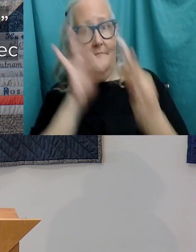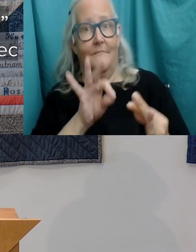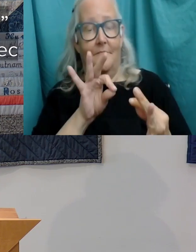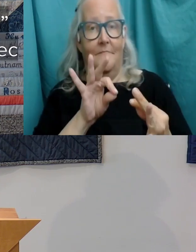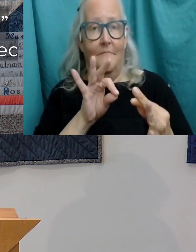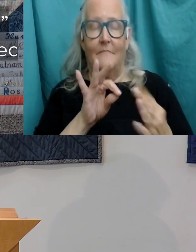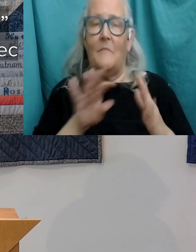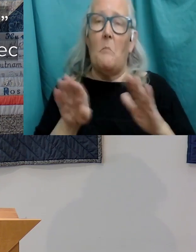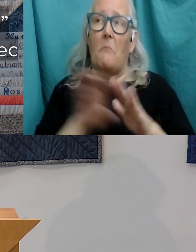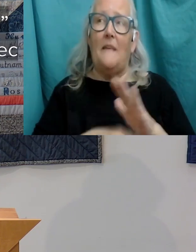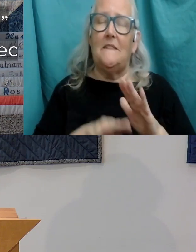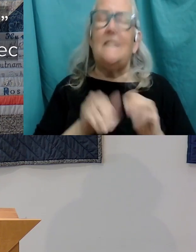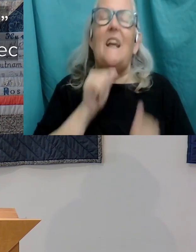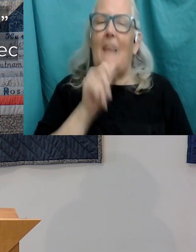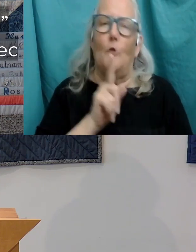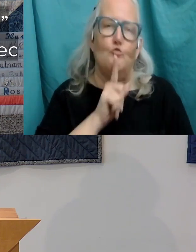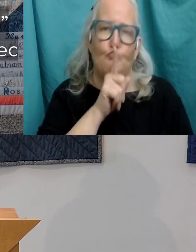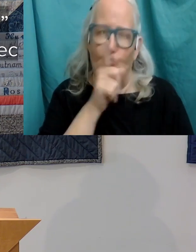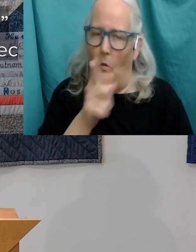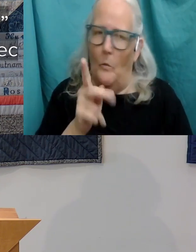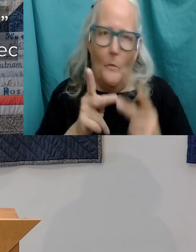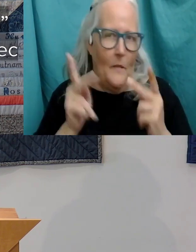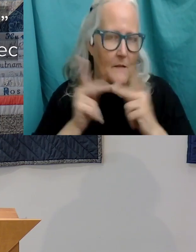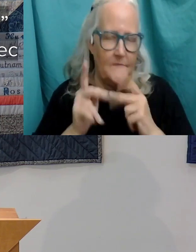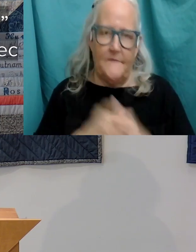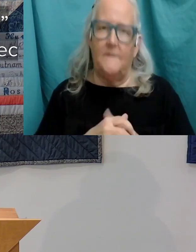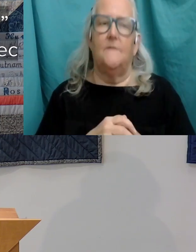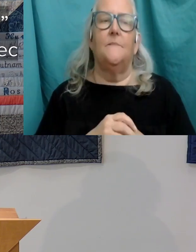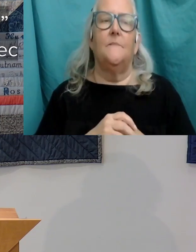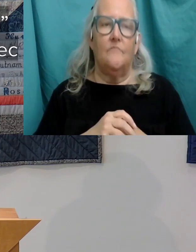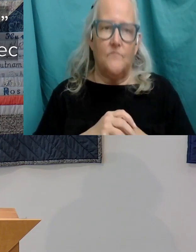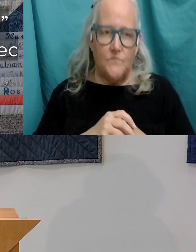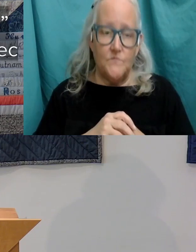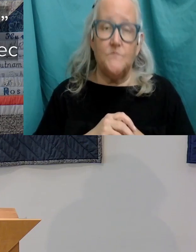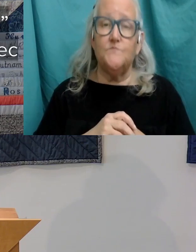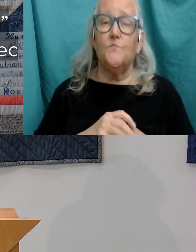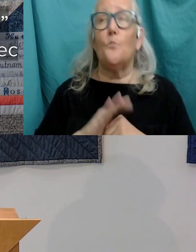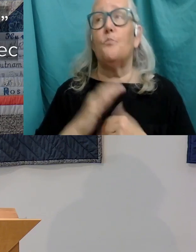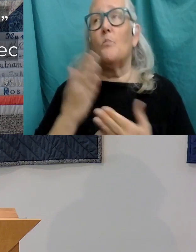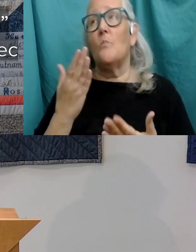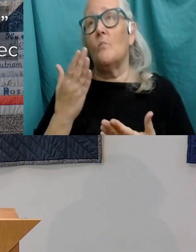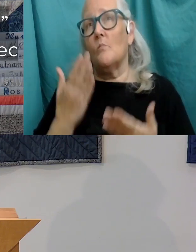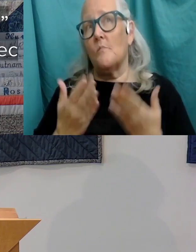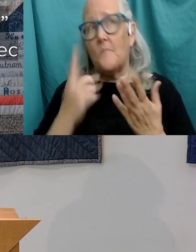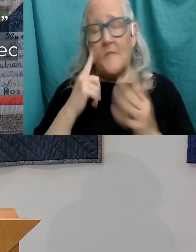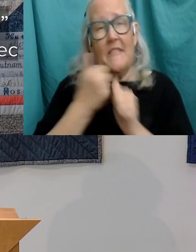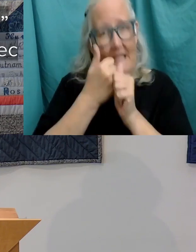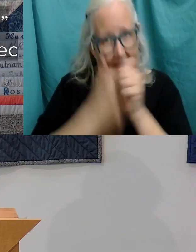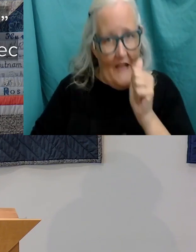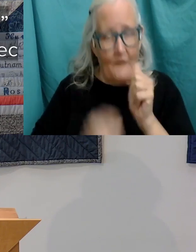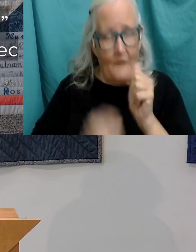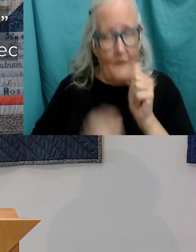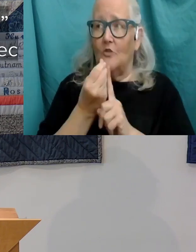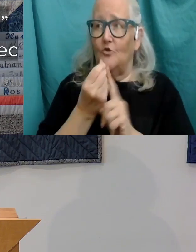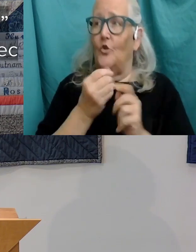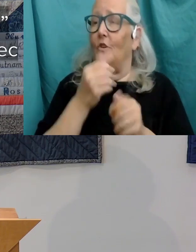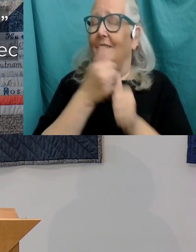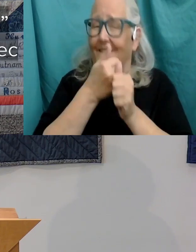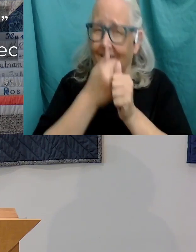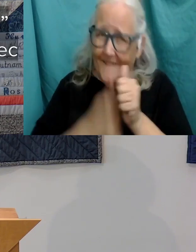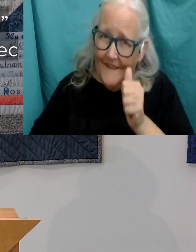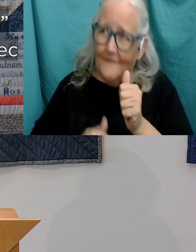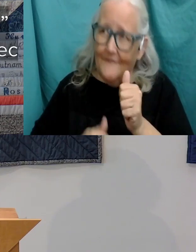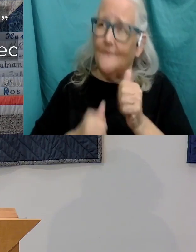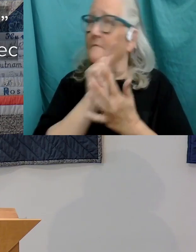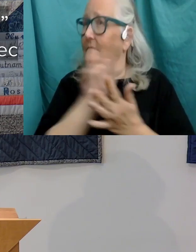spaces. There are also probably in every culture, in every civilization, real places, places that